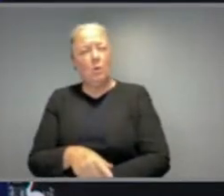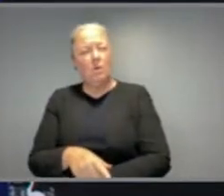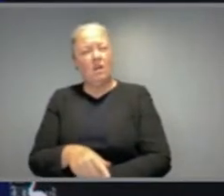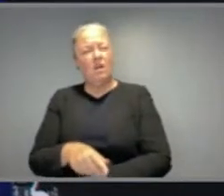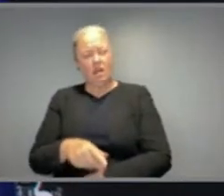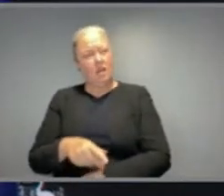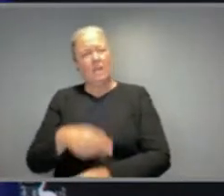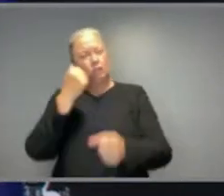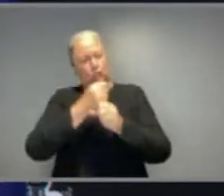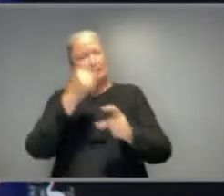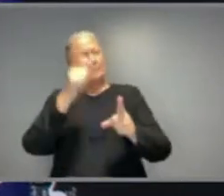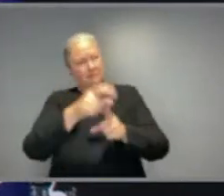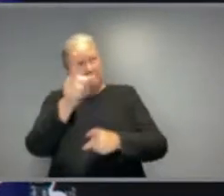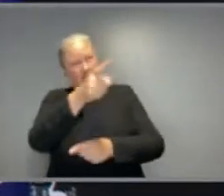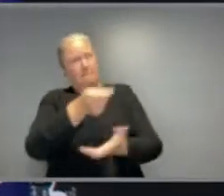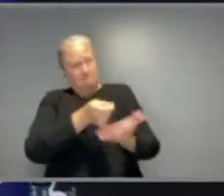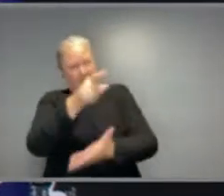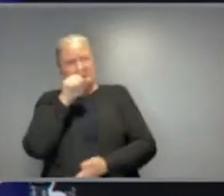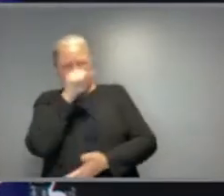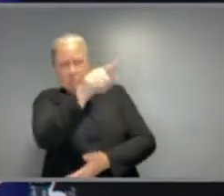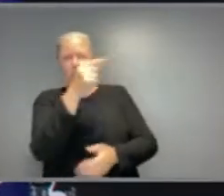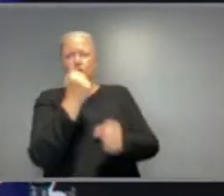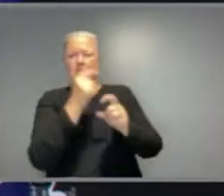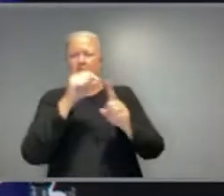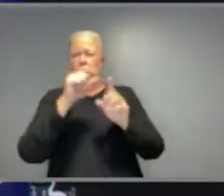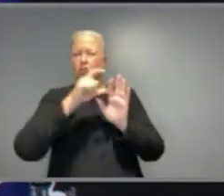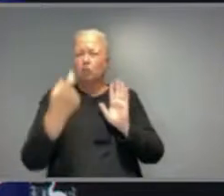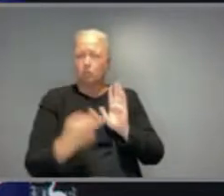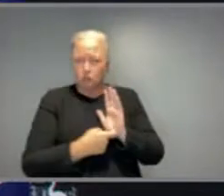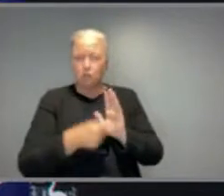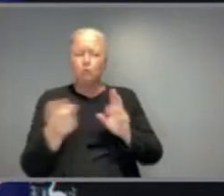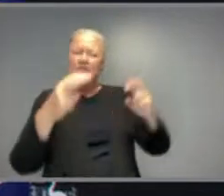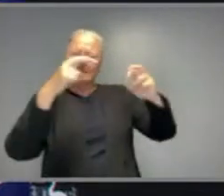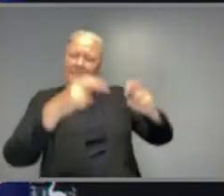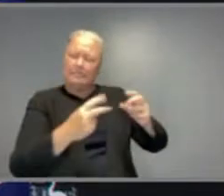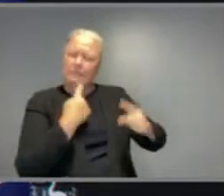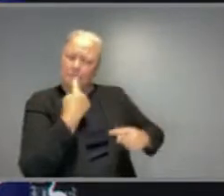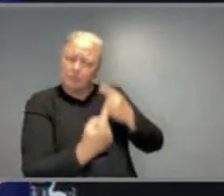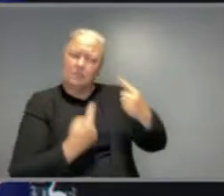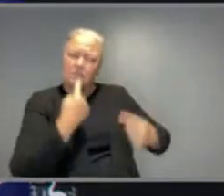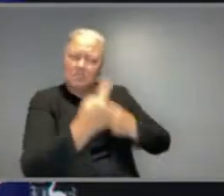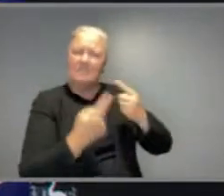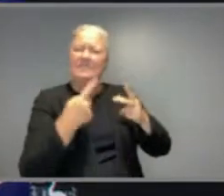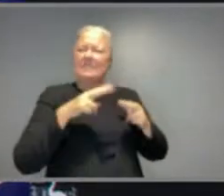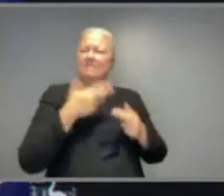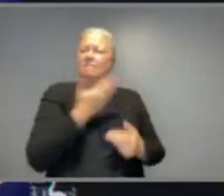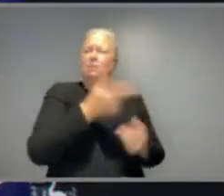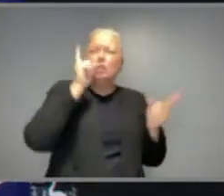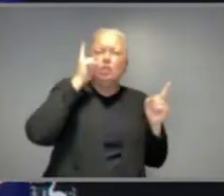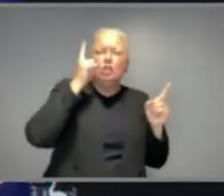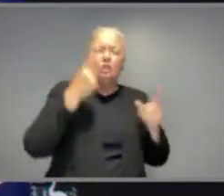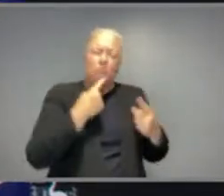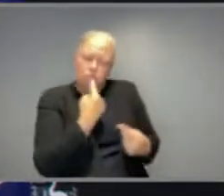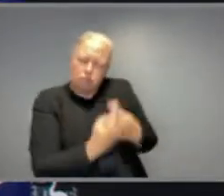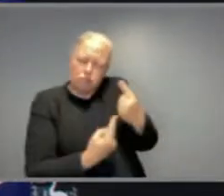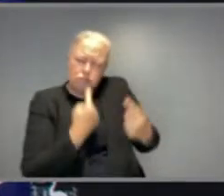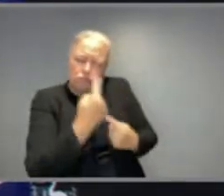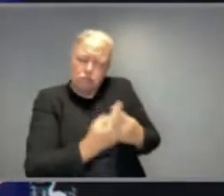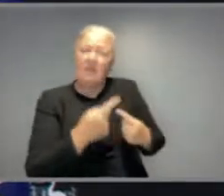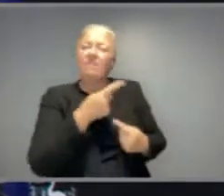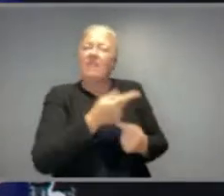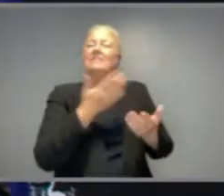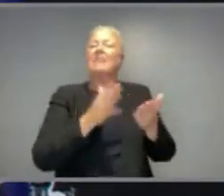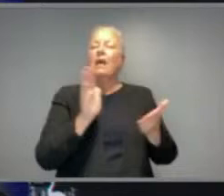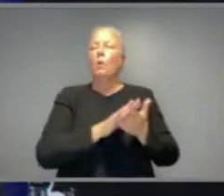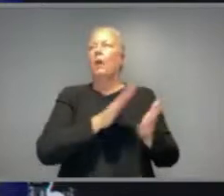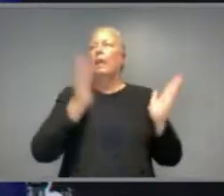and talk them through their concerns, which is what I have already done, because that's how you can alleviate their concerns. I'm going to say to them that